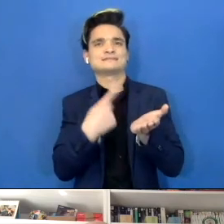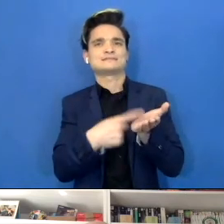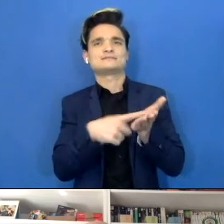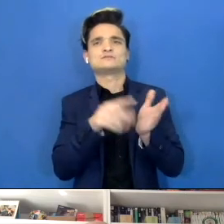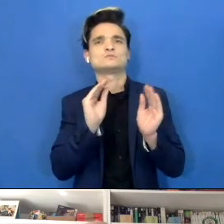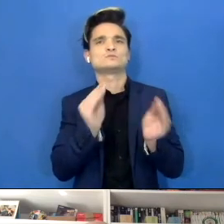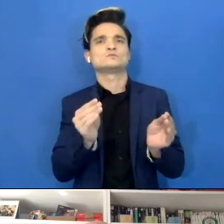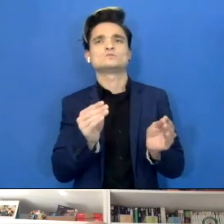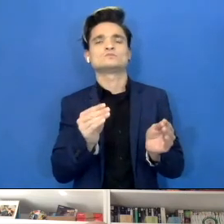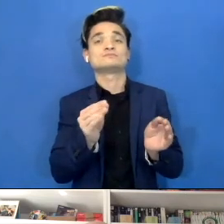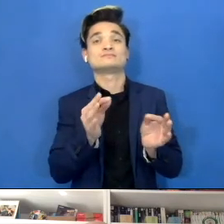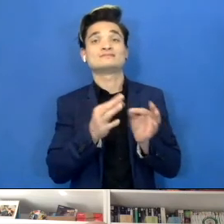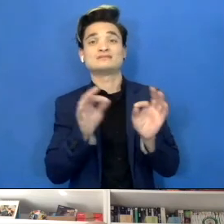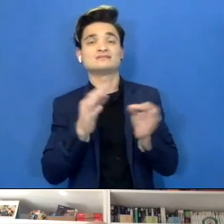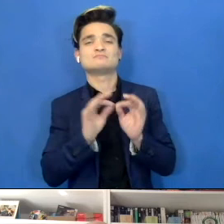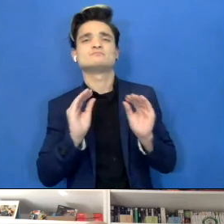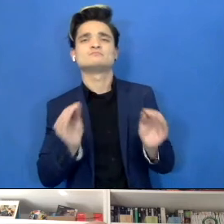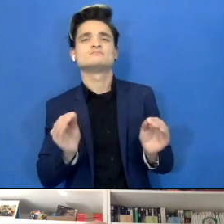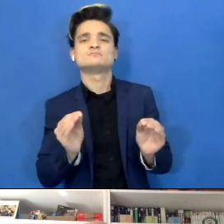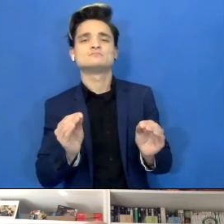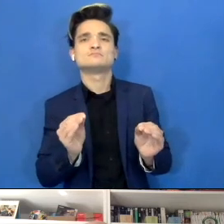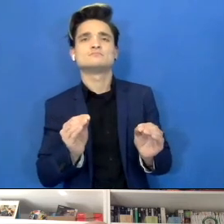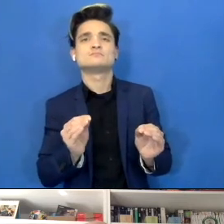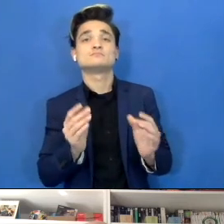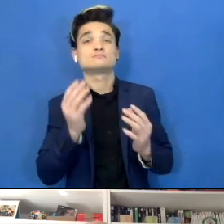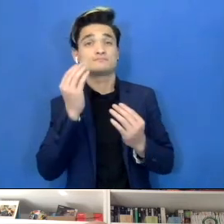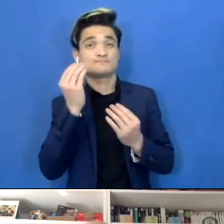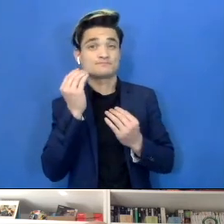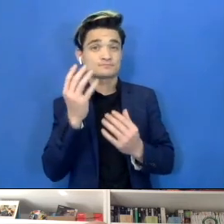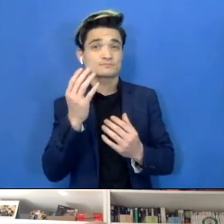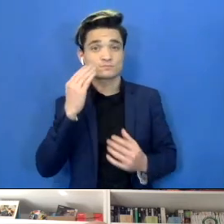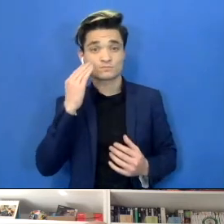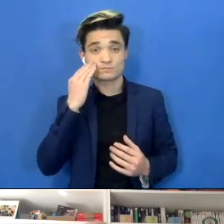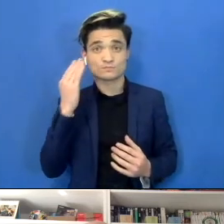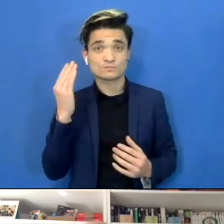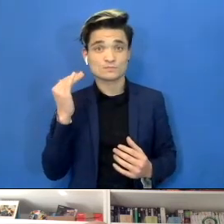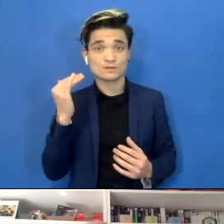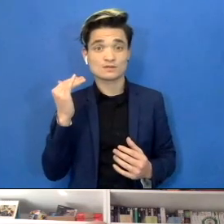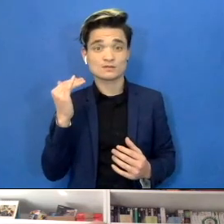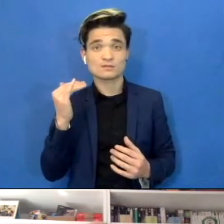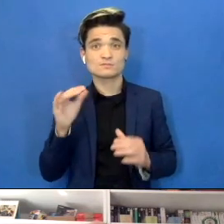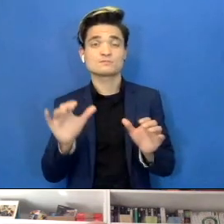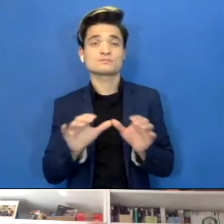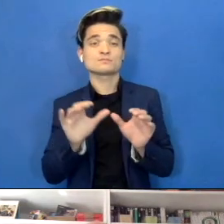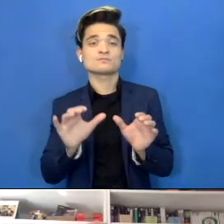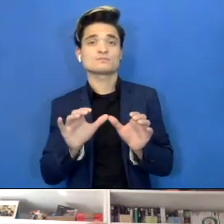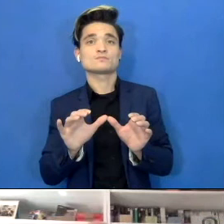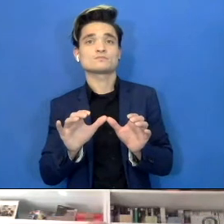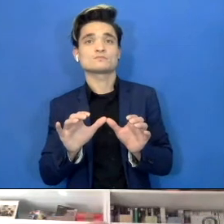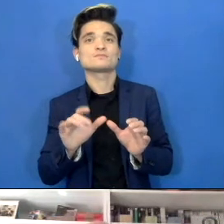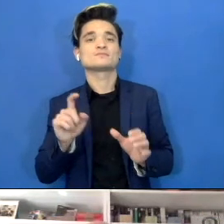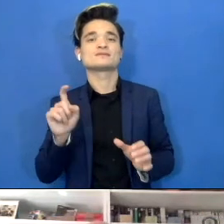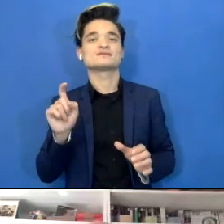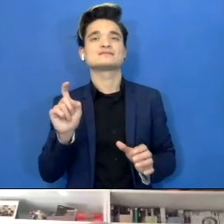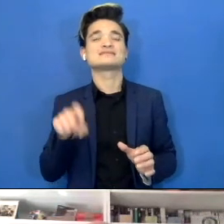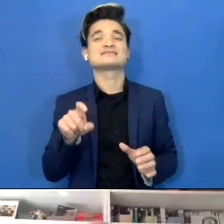or why not, but that might be too much for a beginner because they're juggling 15 different balls they've never juggled